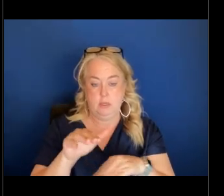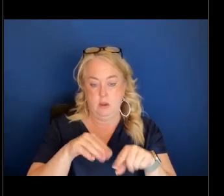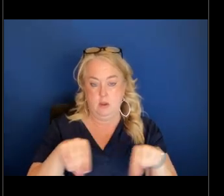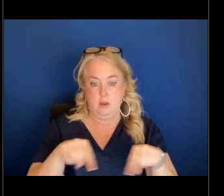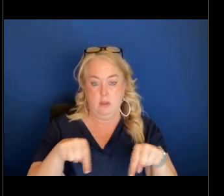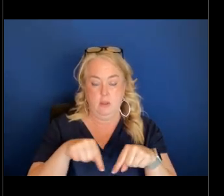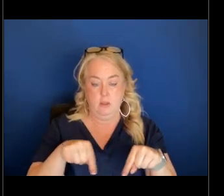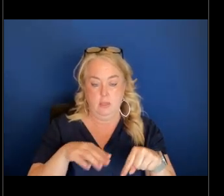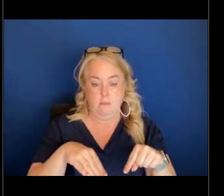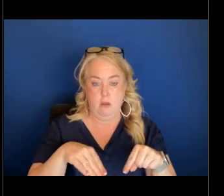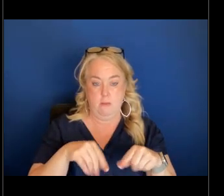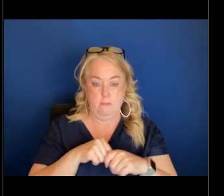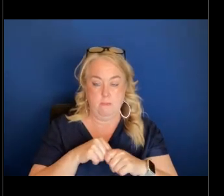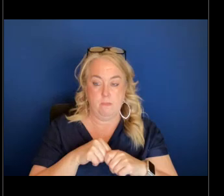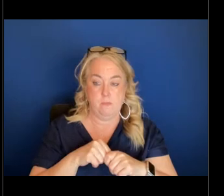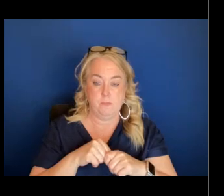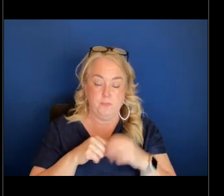bottom.